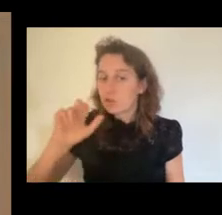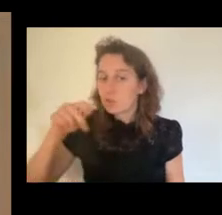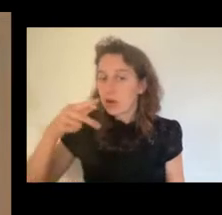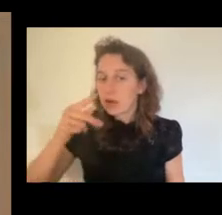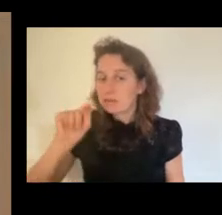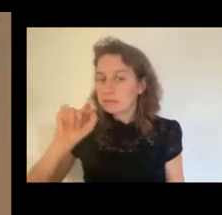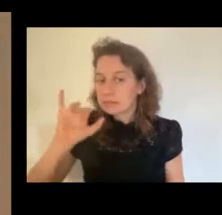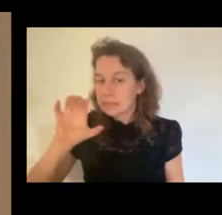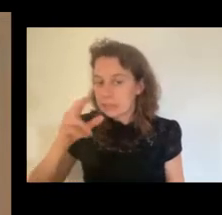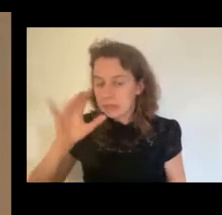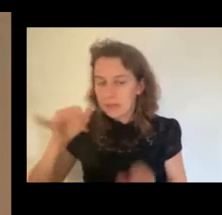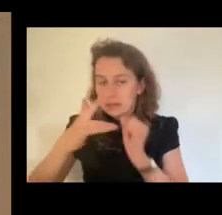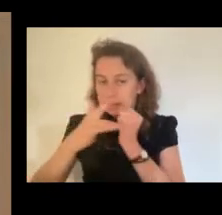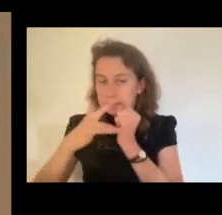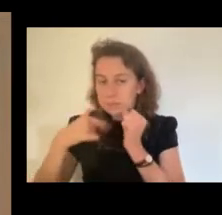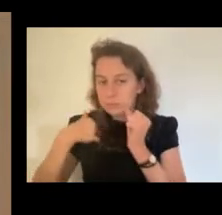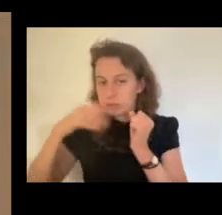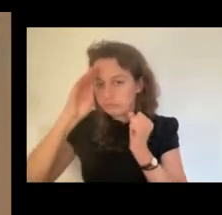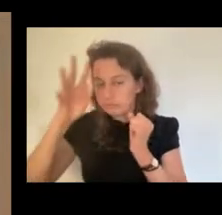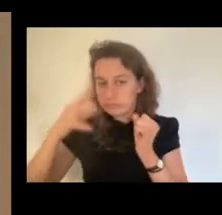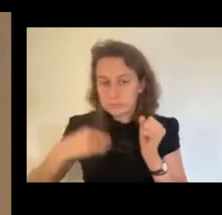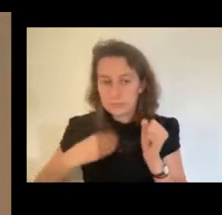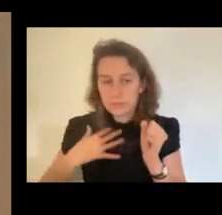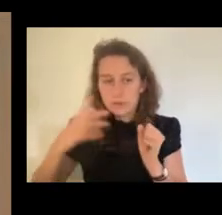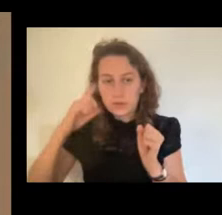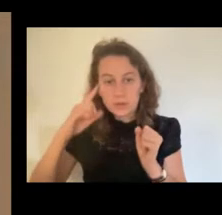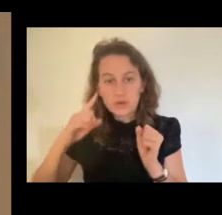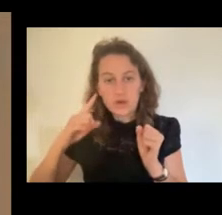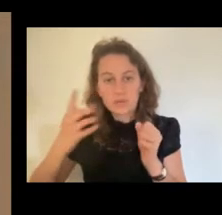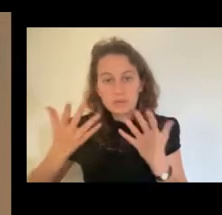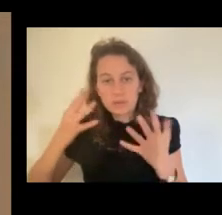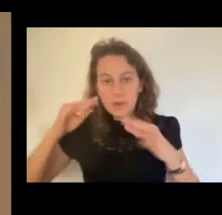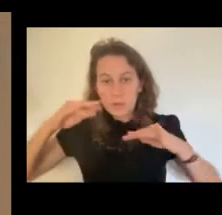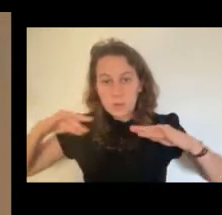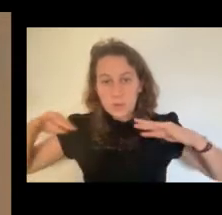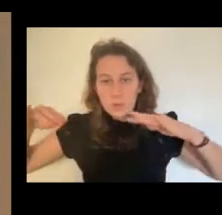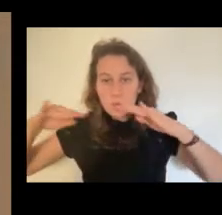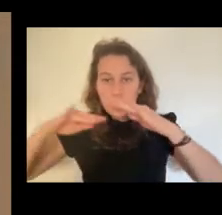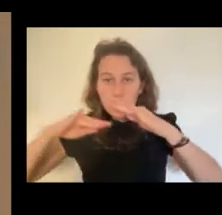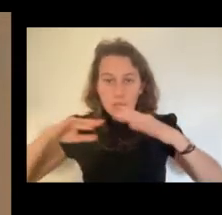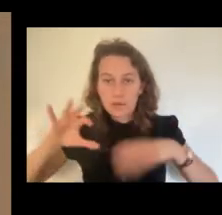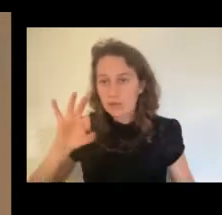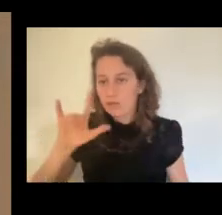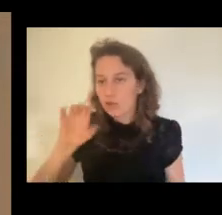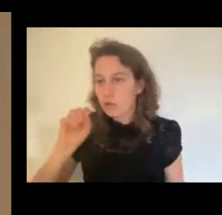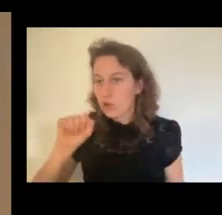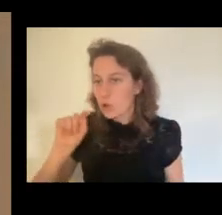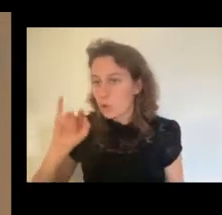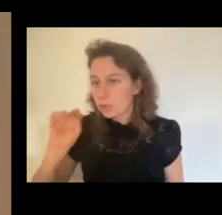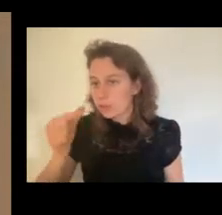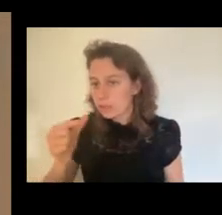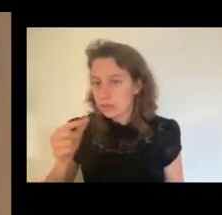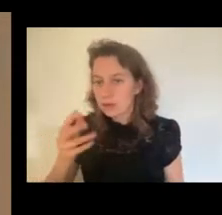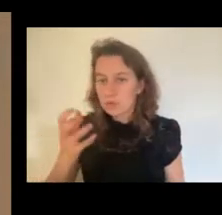I first had the concept of a floating form in the space. We want this form to be